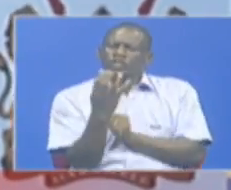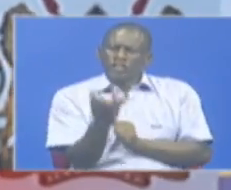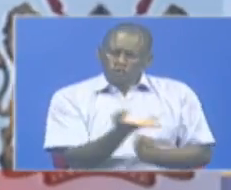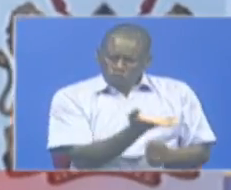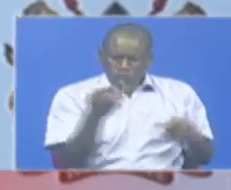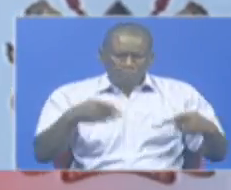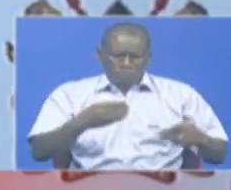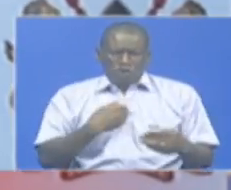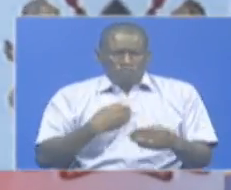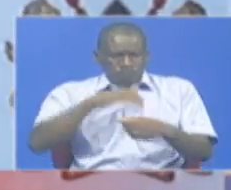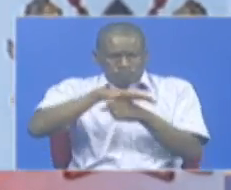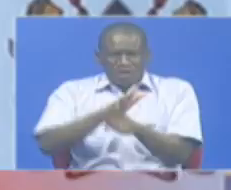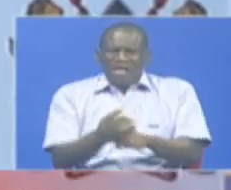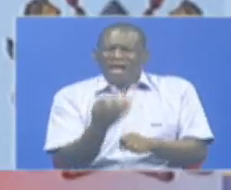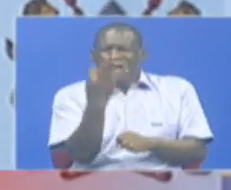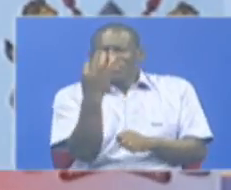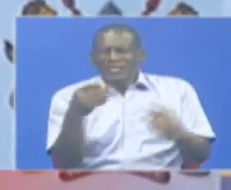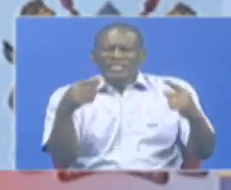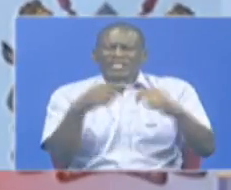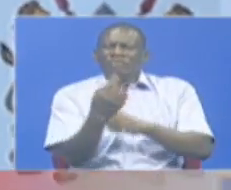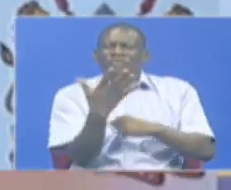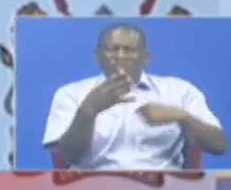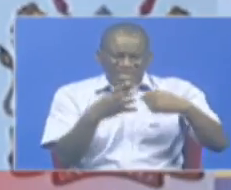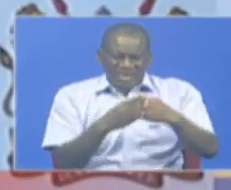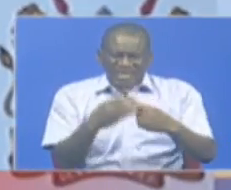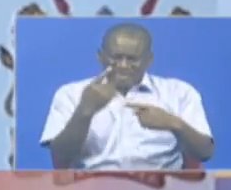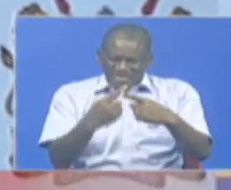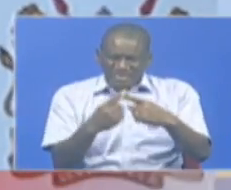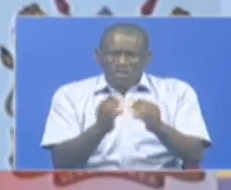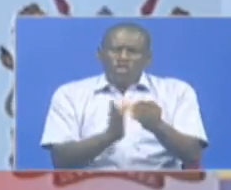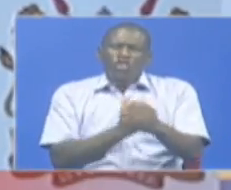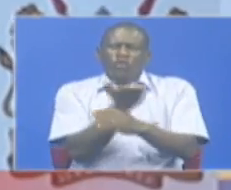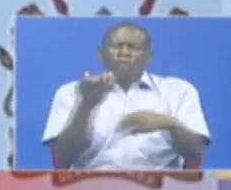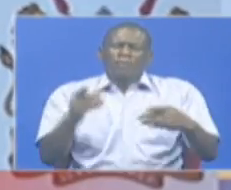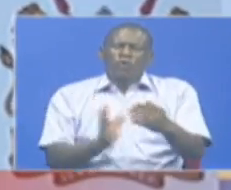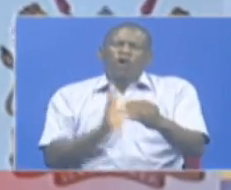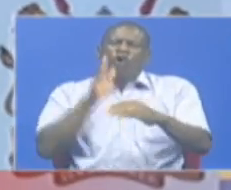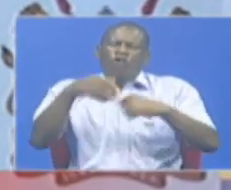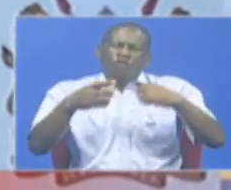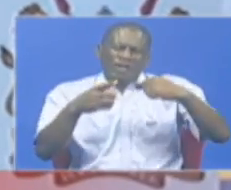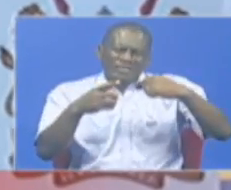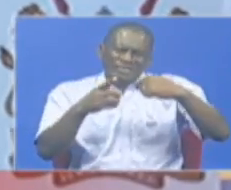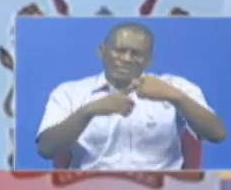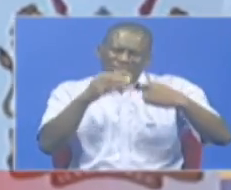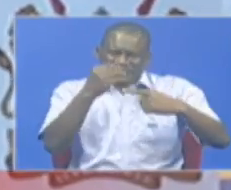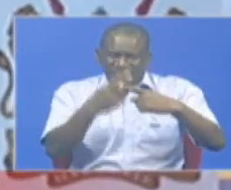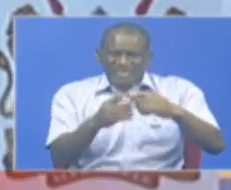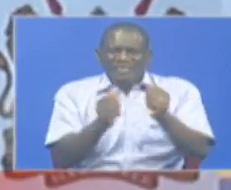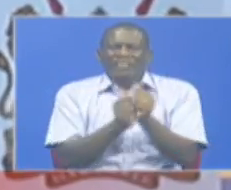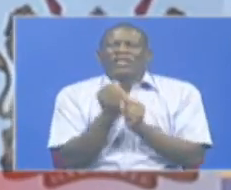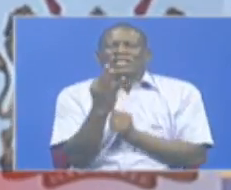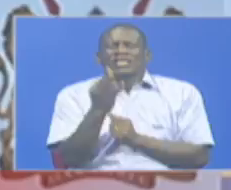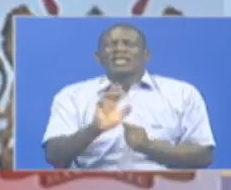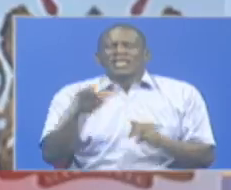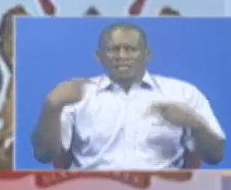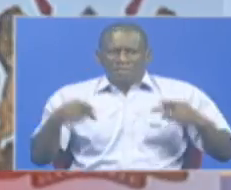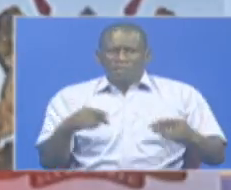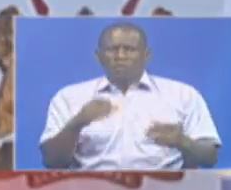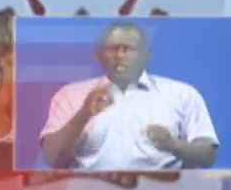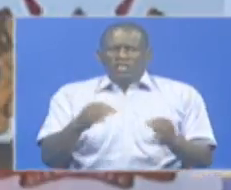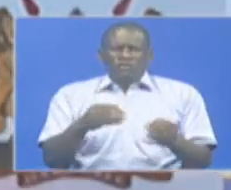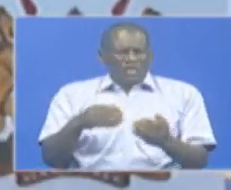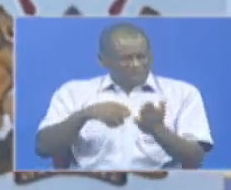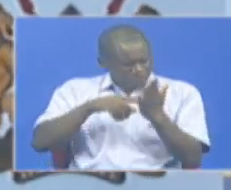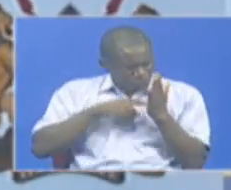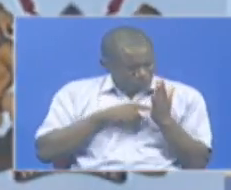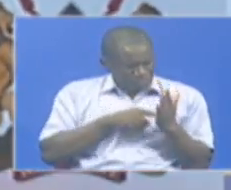are between 30 to 59 years, while those above 60 are 13. And fellow Kenyans, if you'll allow me to really emphasize